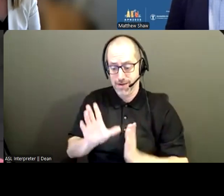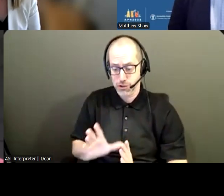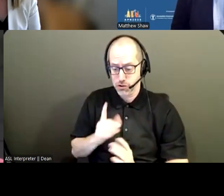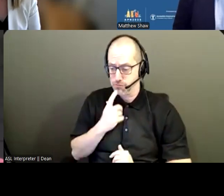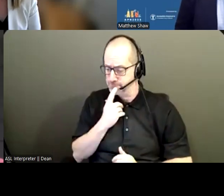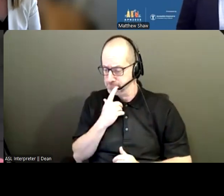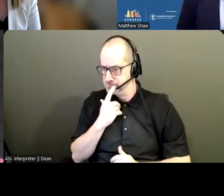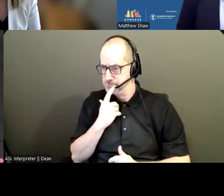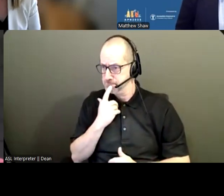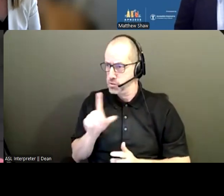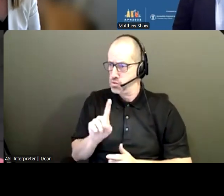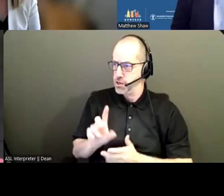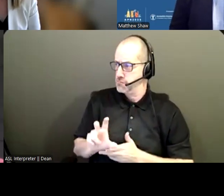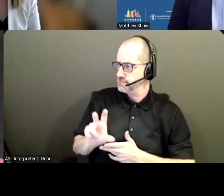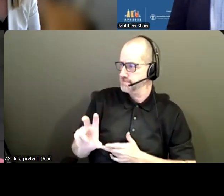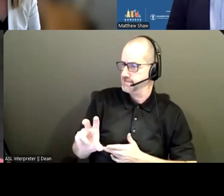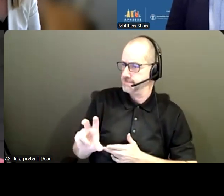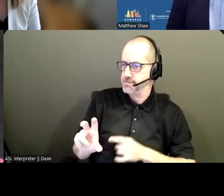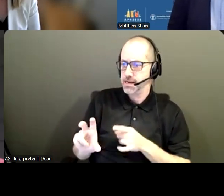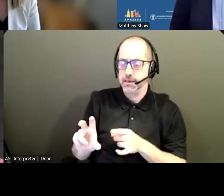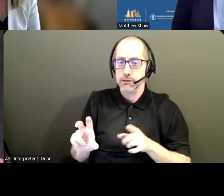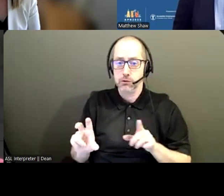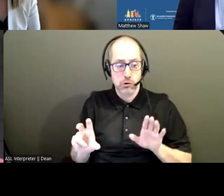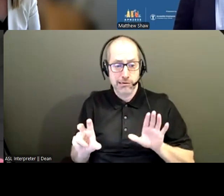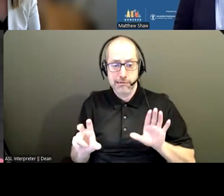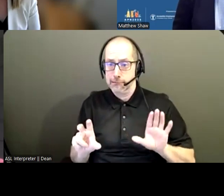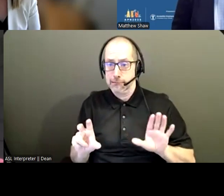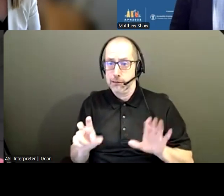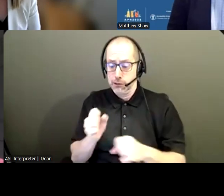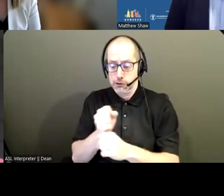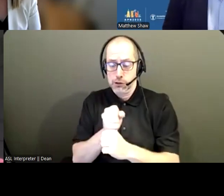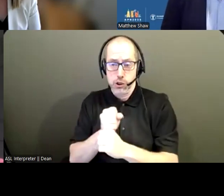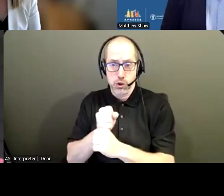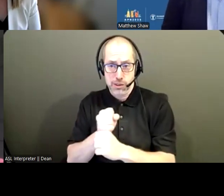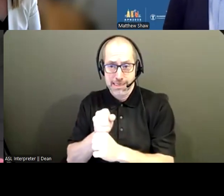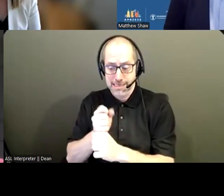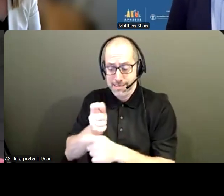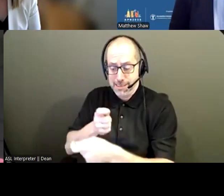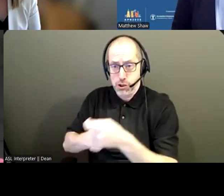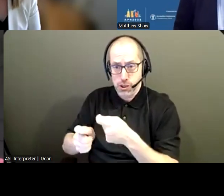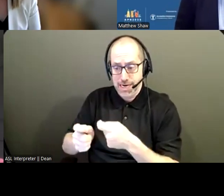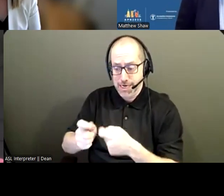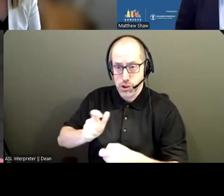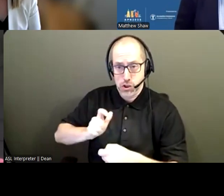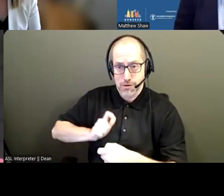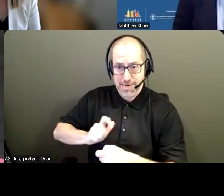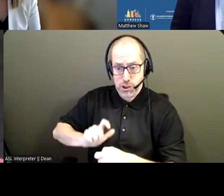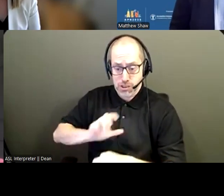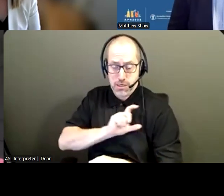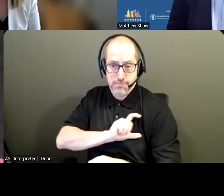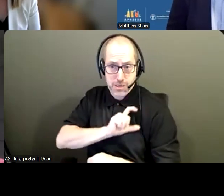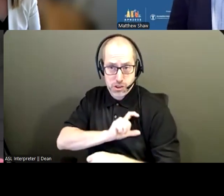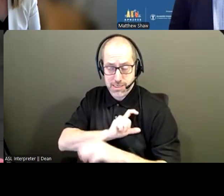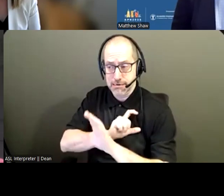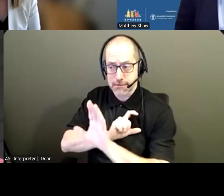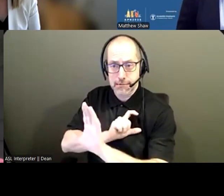money, the compliance obligations of the Securities and Exchange Commission is just part of it's the table